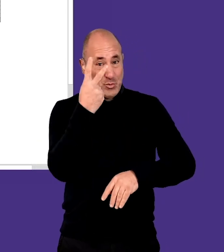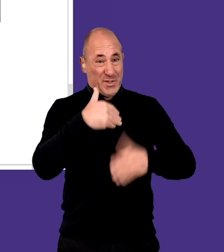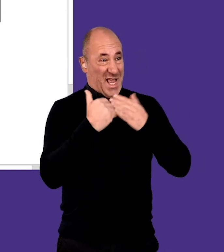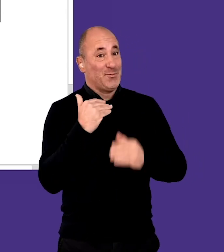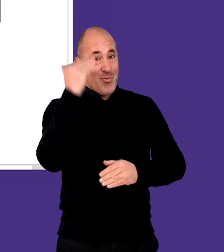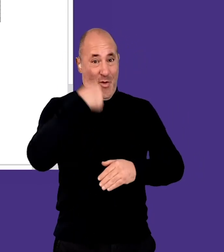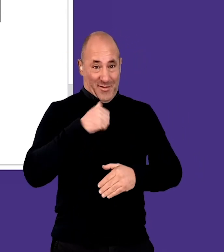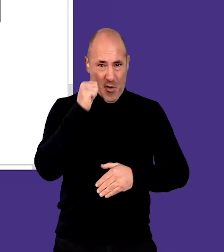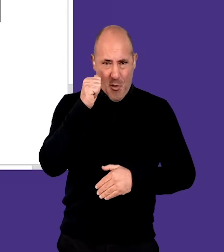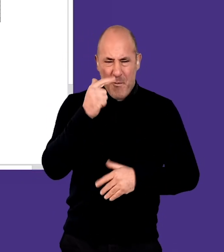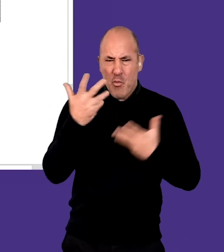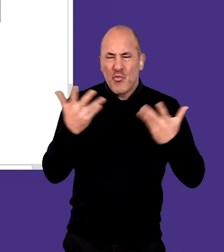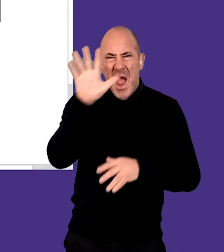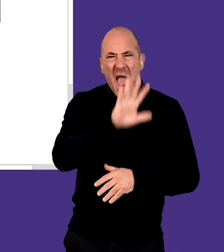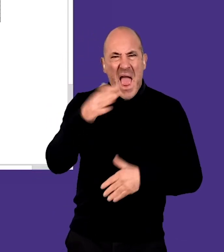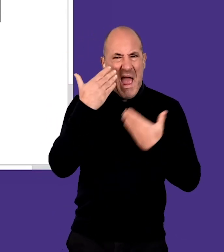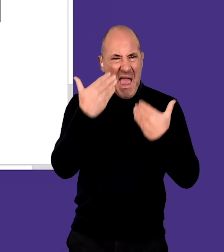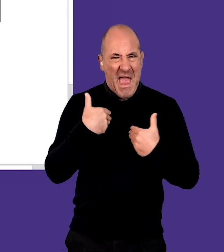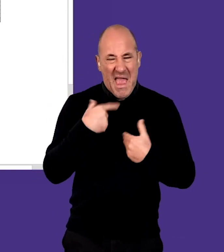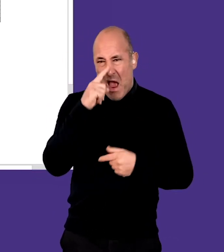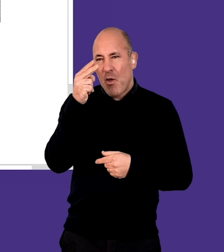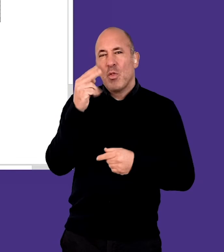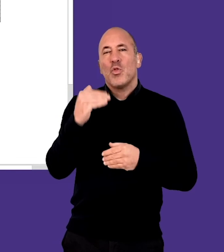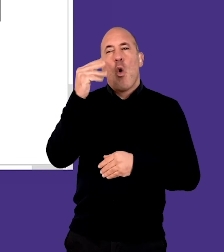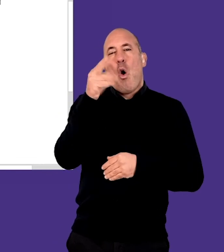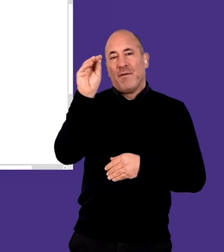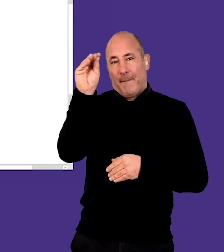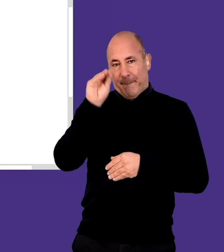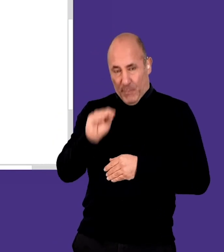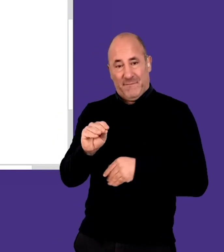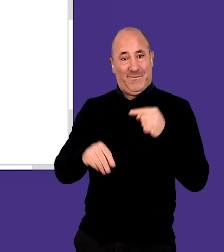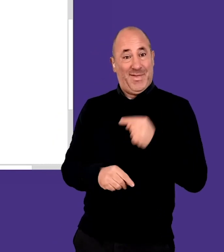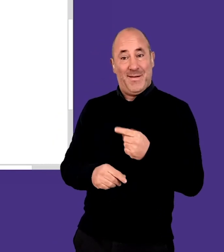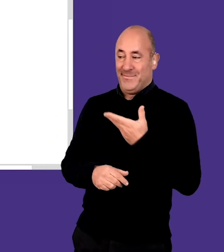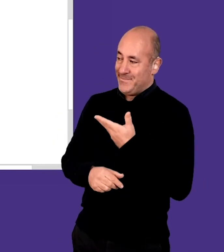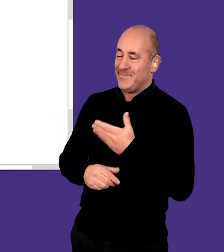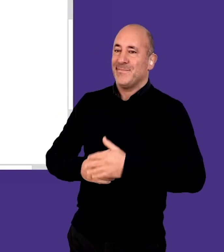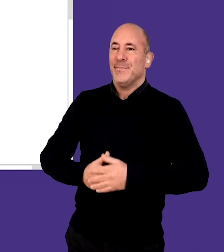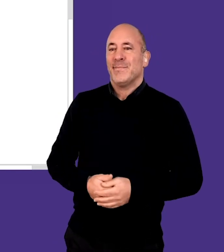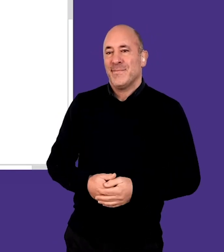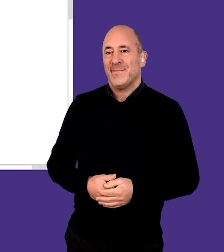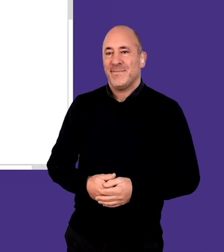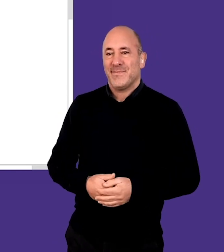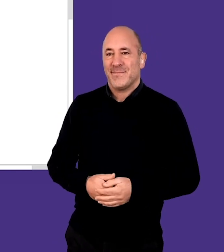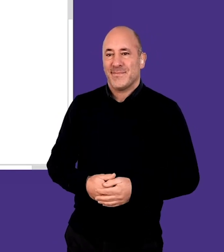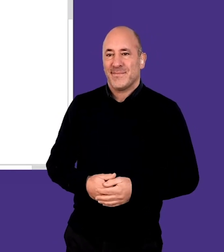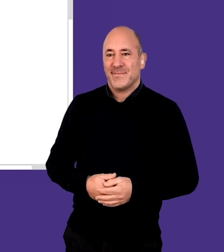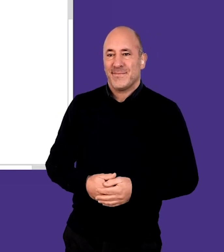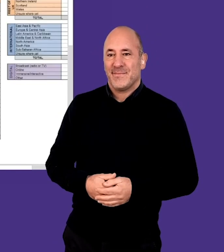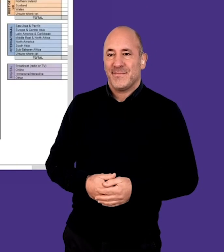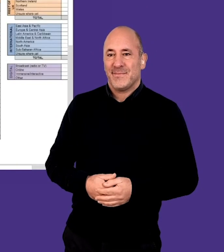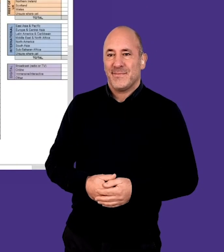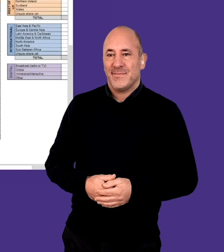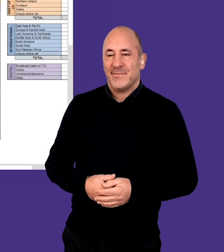I know I'm going to do 2 days in the north, but I don't know where, I can delete it from there and